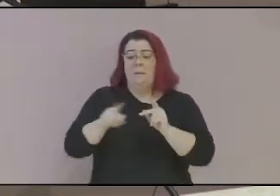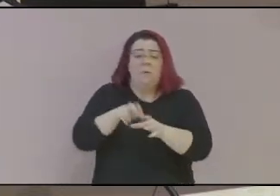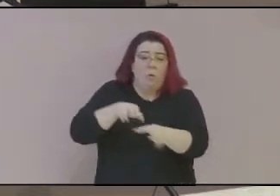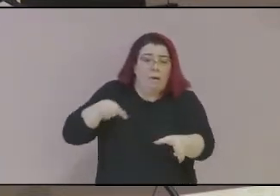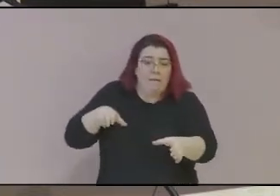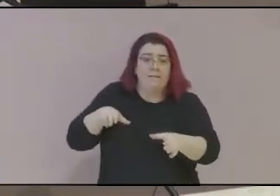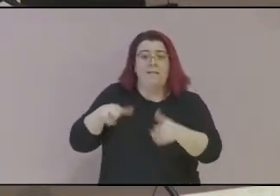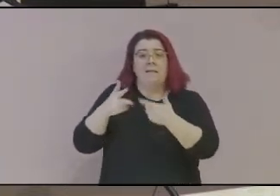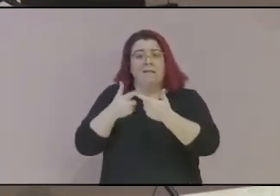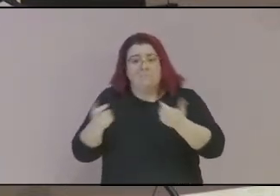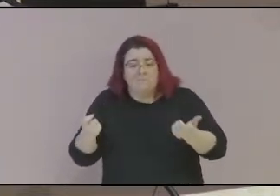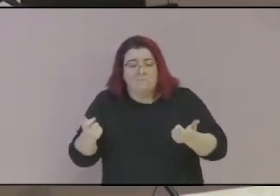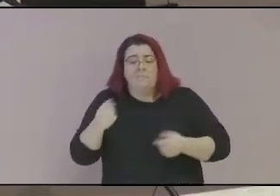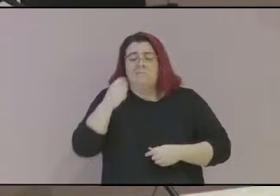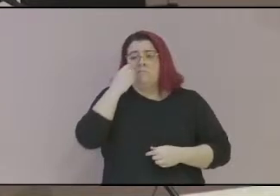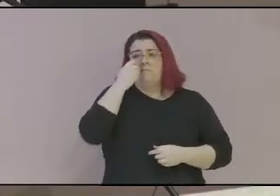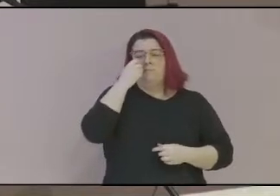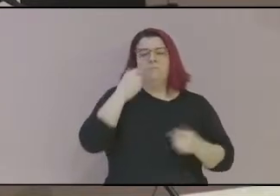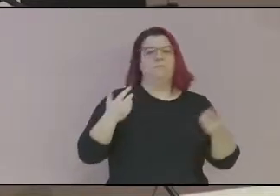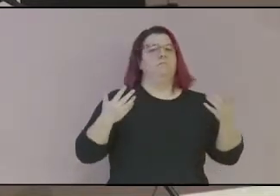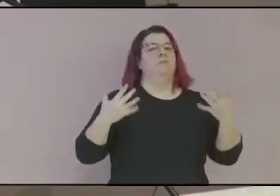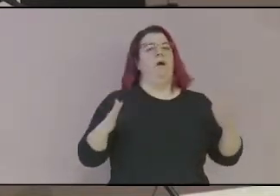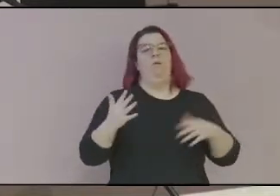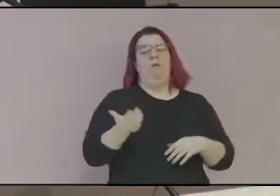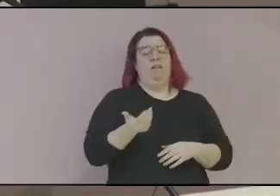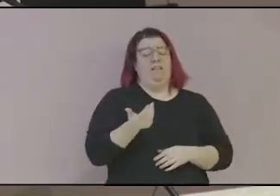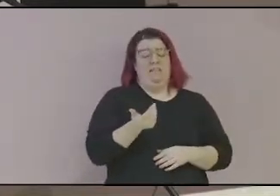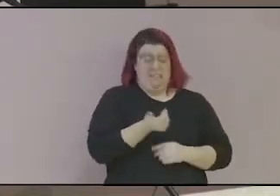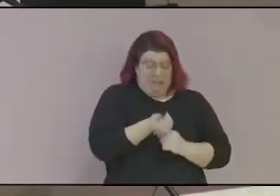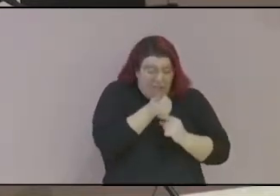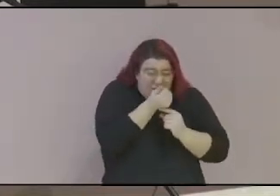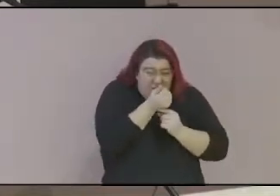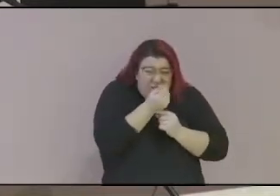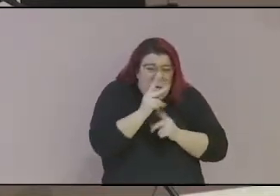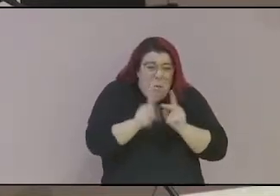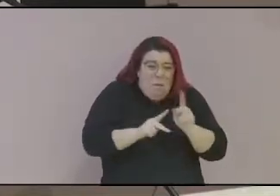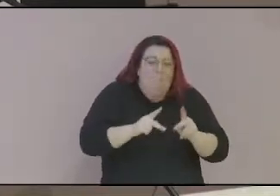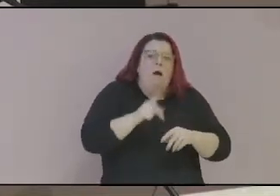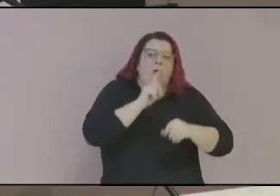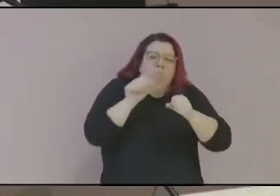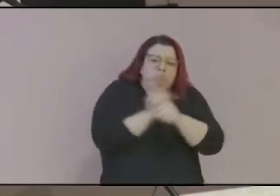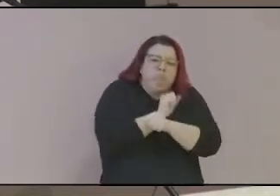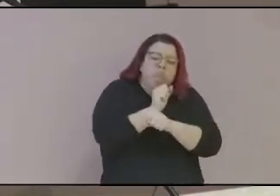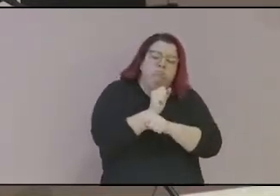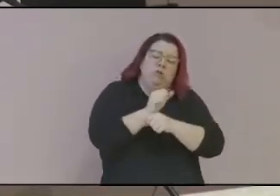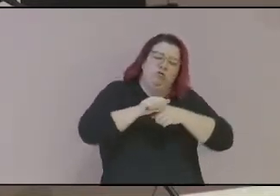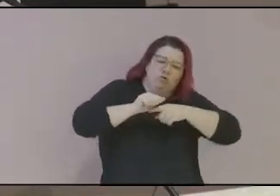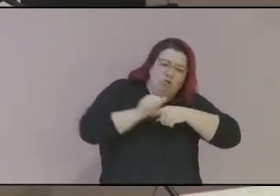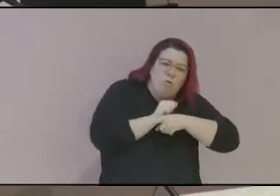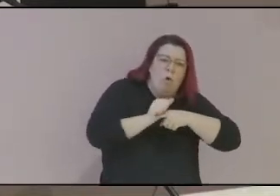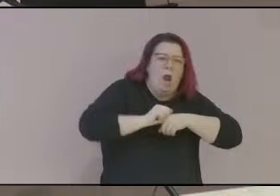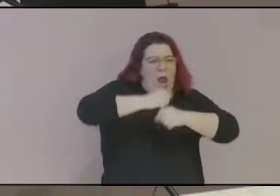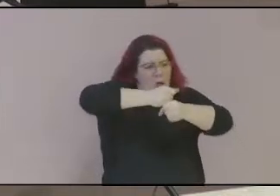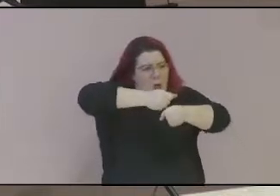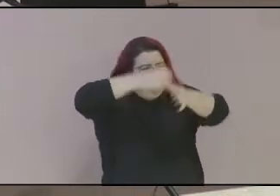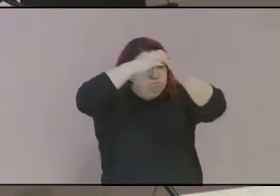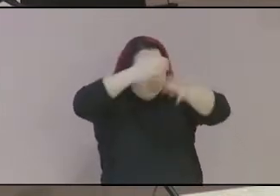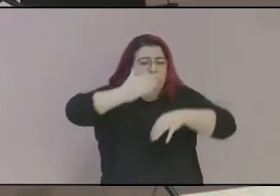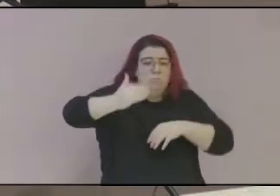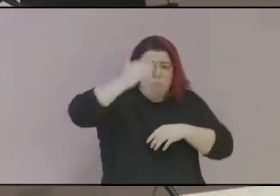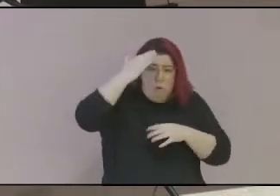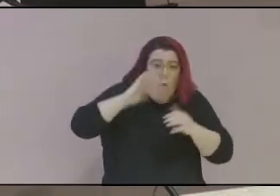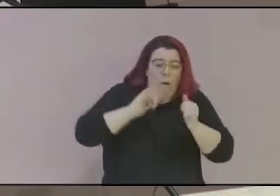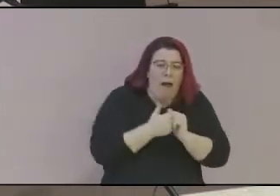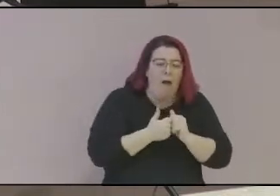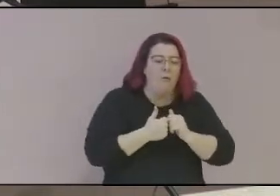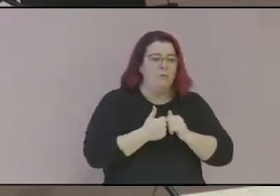this. And already, far too few people were trained in intubating patients and monitoring them on ventilators and maintaining